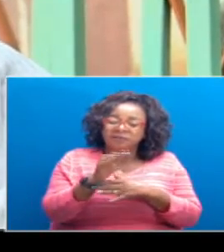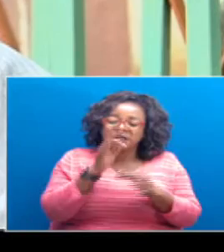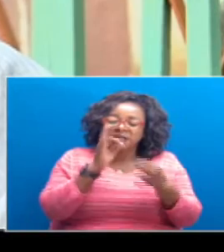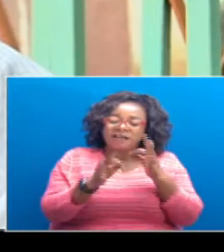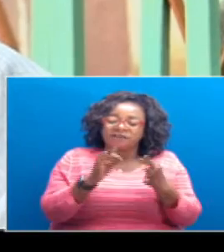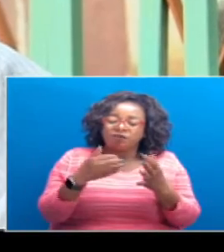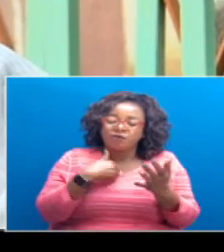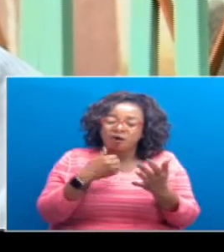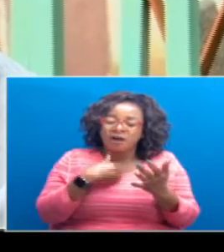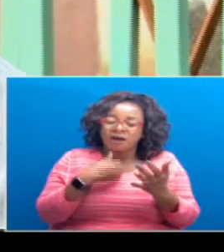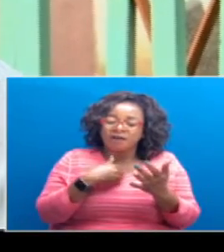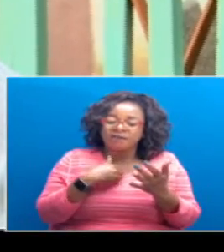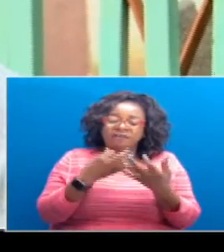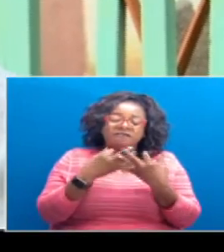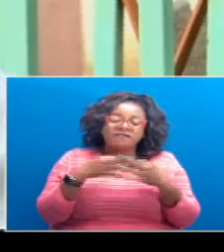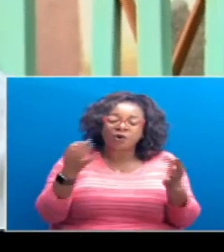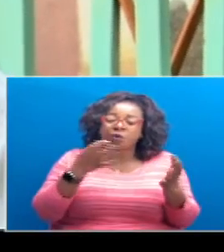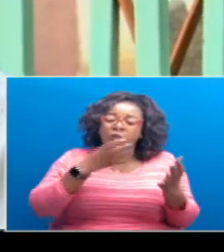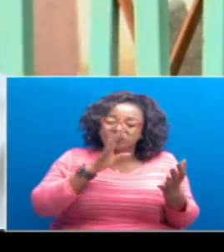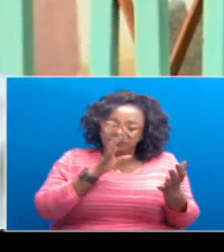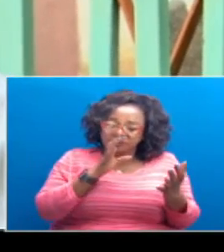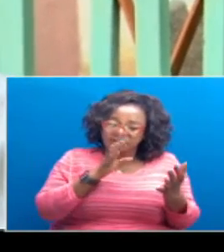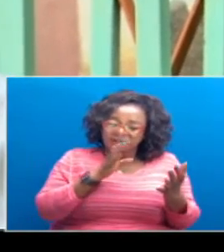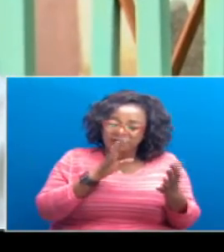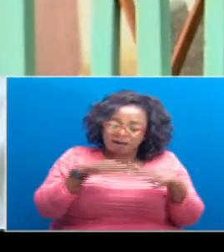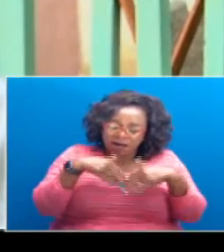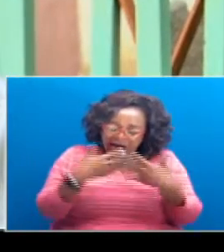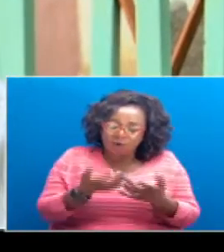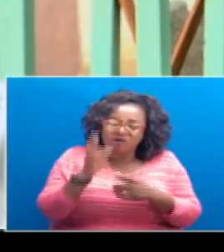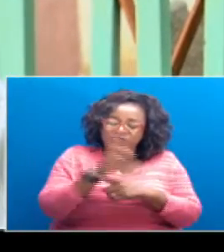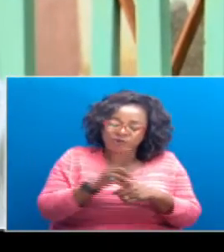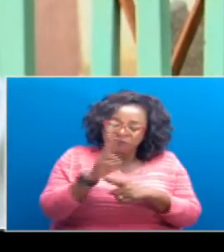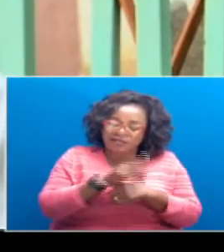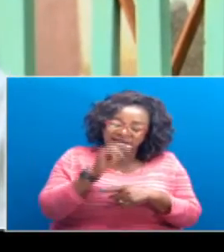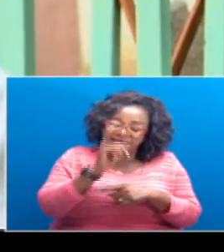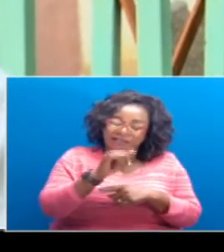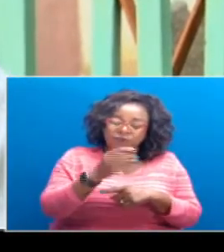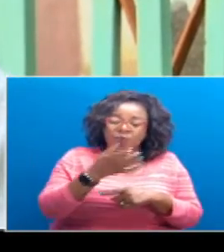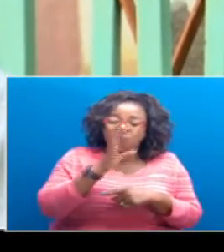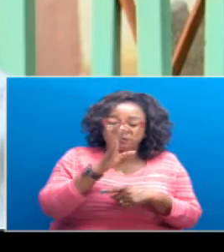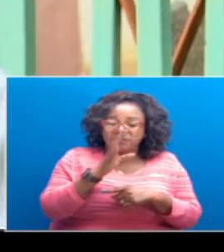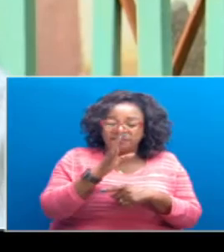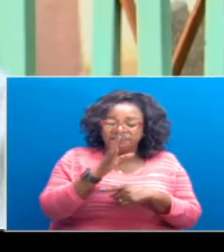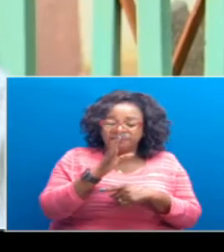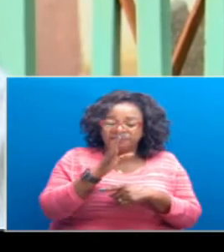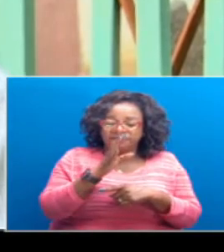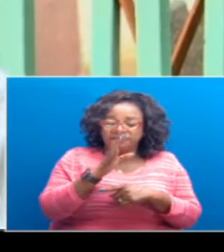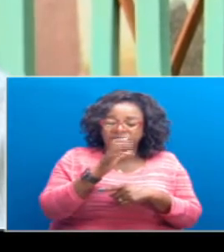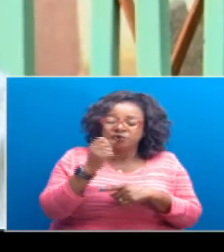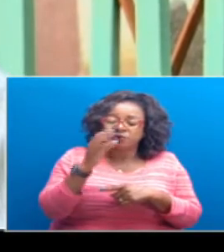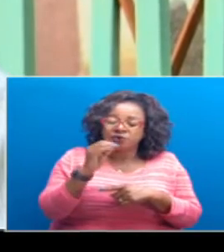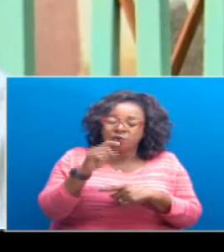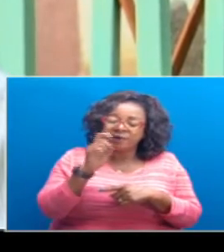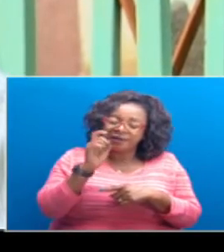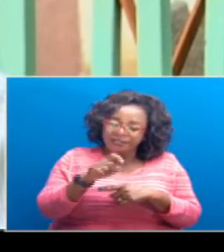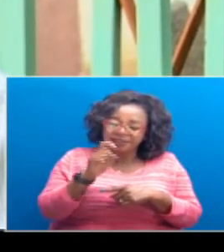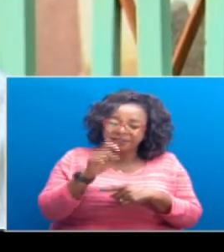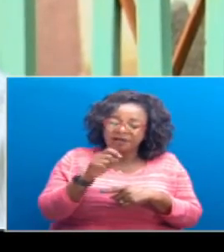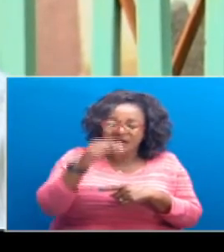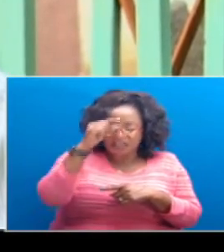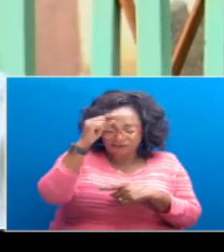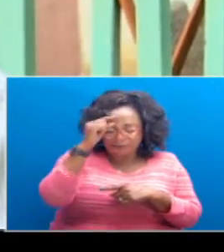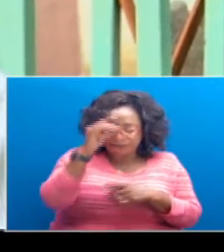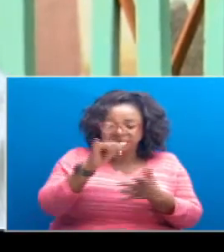have free-flowing water, how have you utilized the water in farming? So we need a